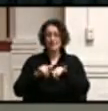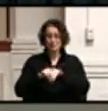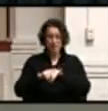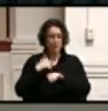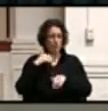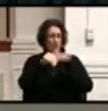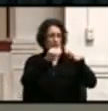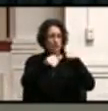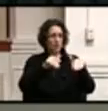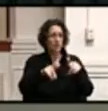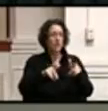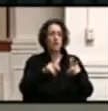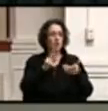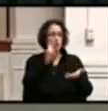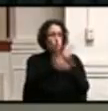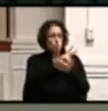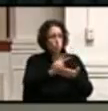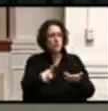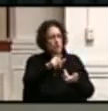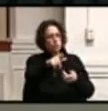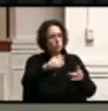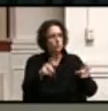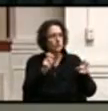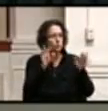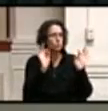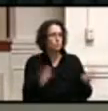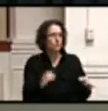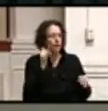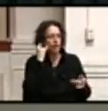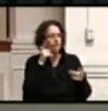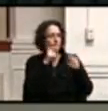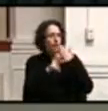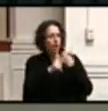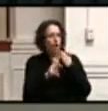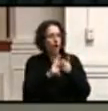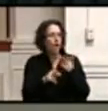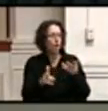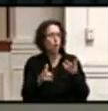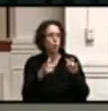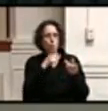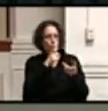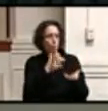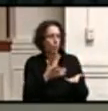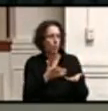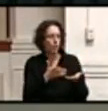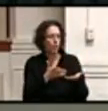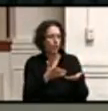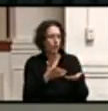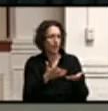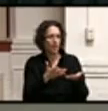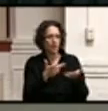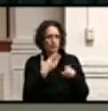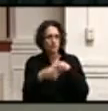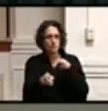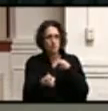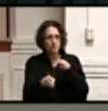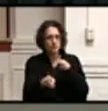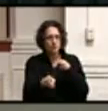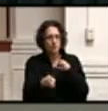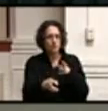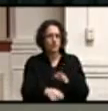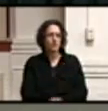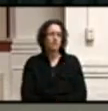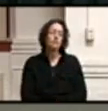What do we give you? 2 weeks. So I just feel, from my standpoint, you know, yeah, a board did